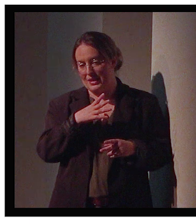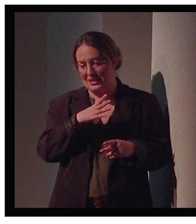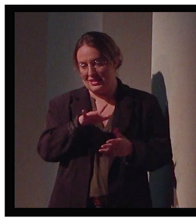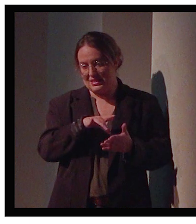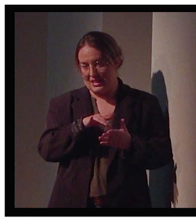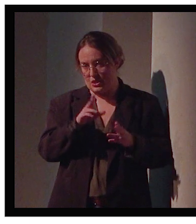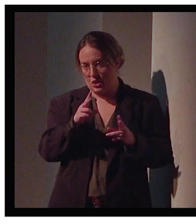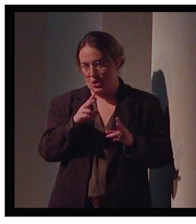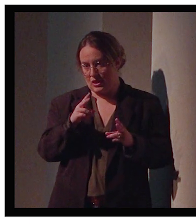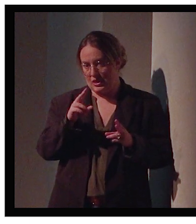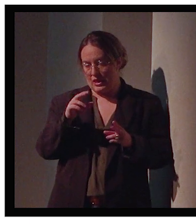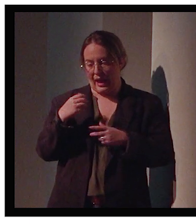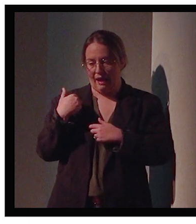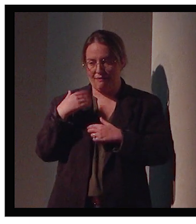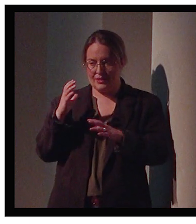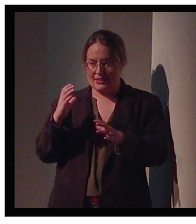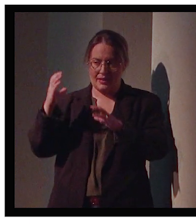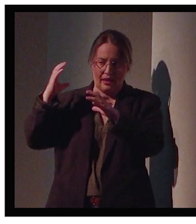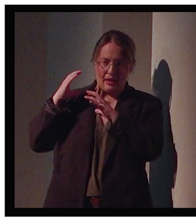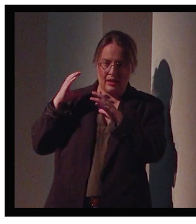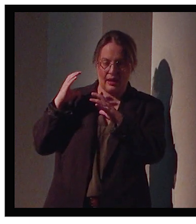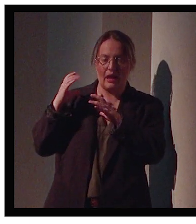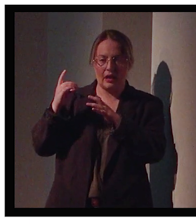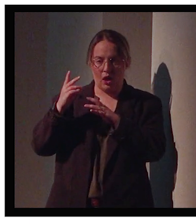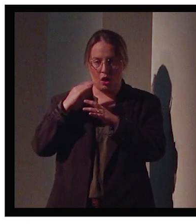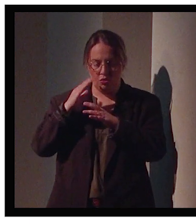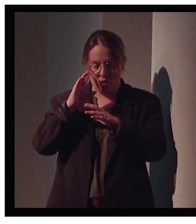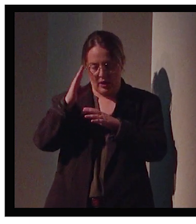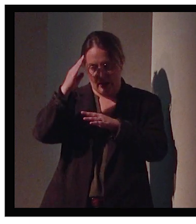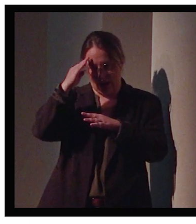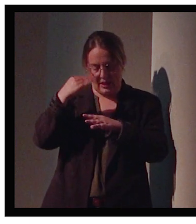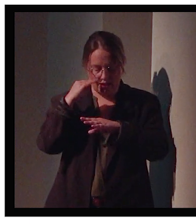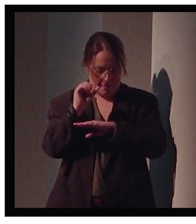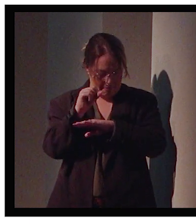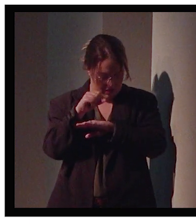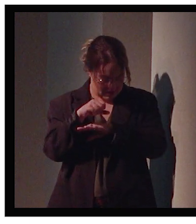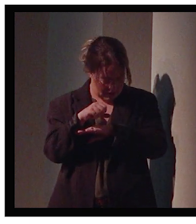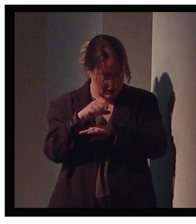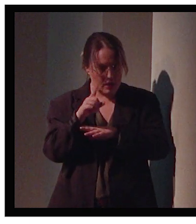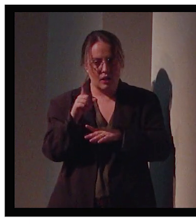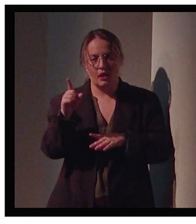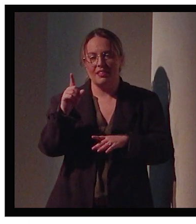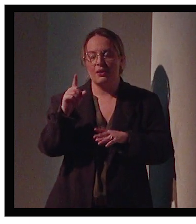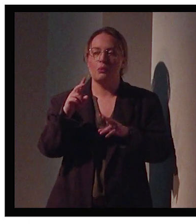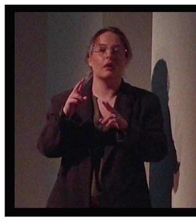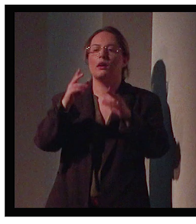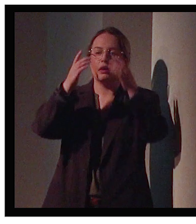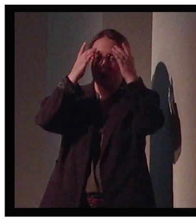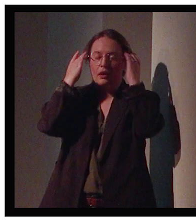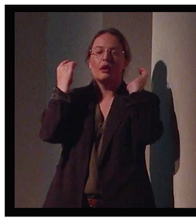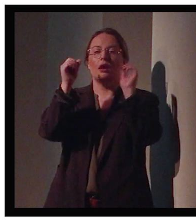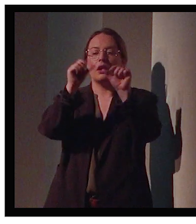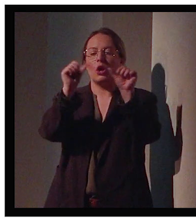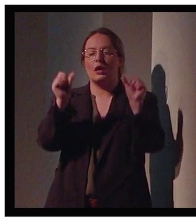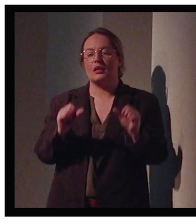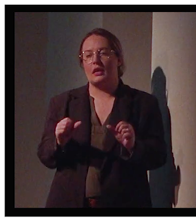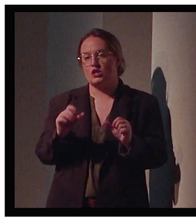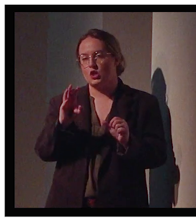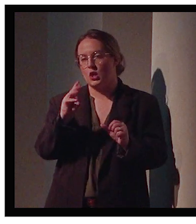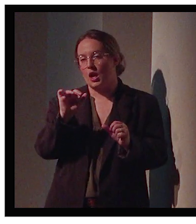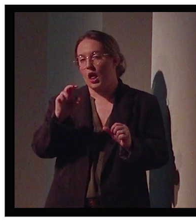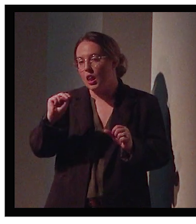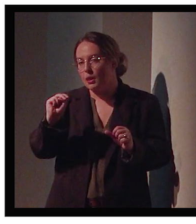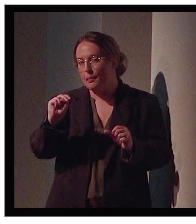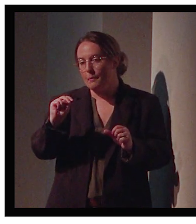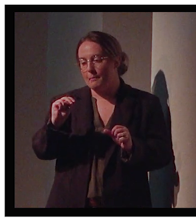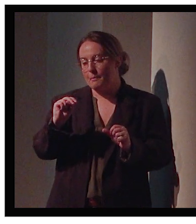on their bent heads like caryatids, which you see on the right. They were a kind of architectural column figure dating from